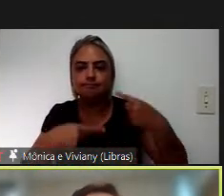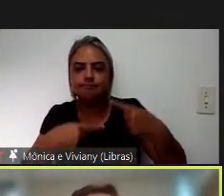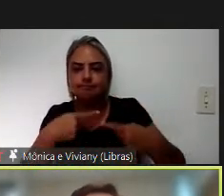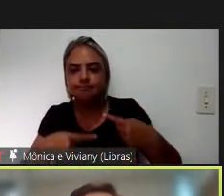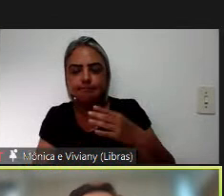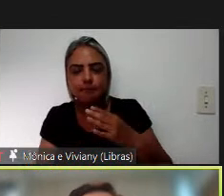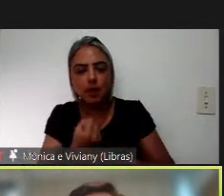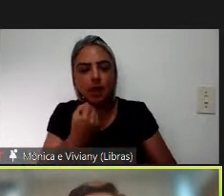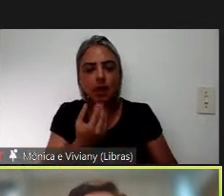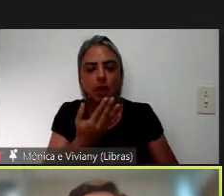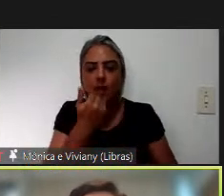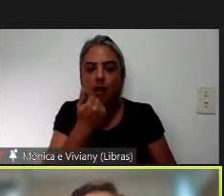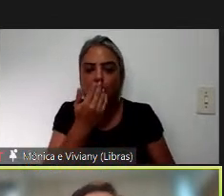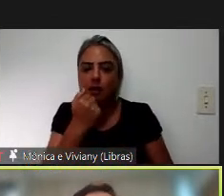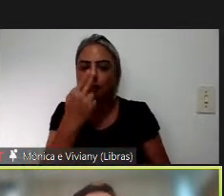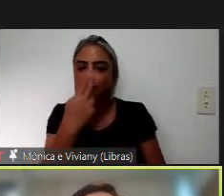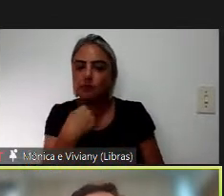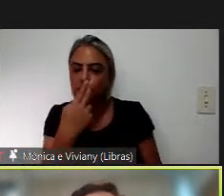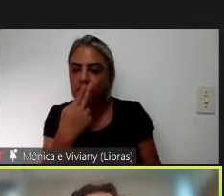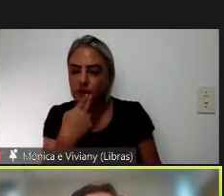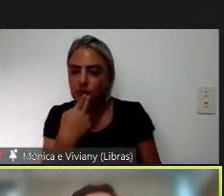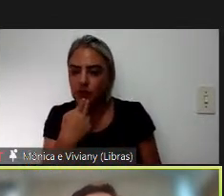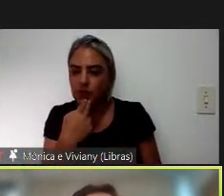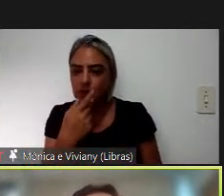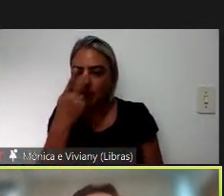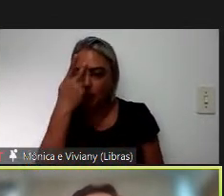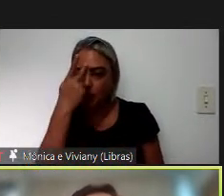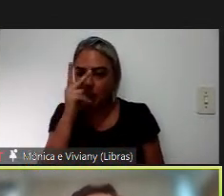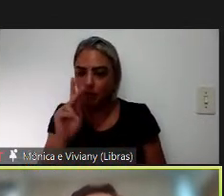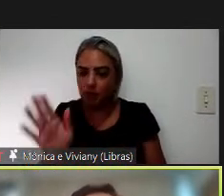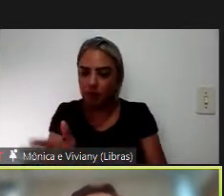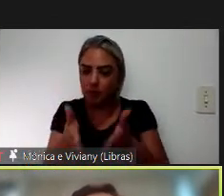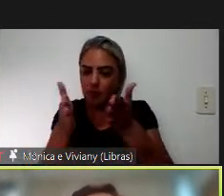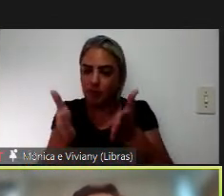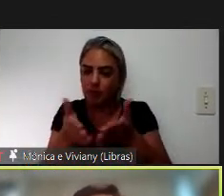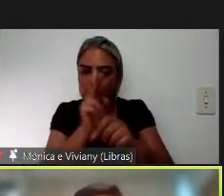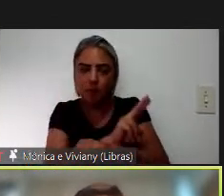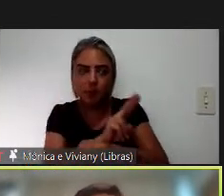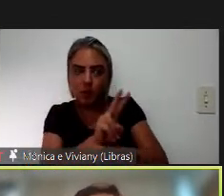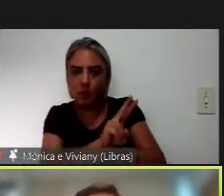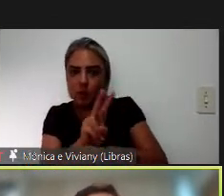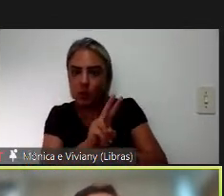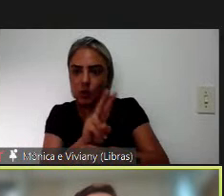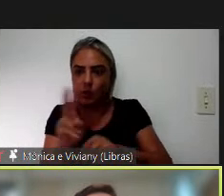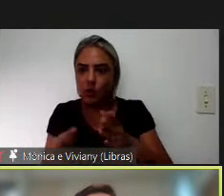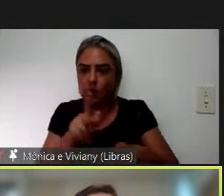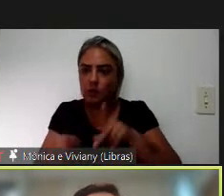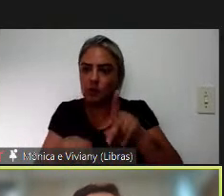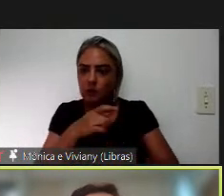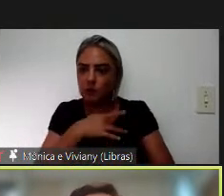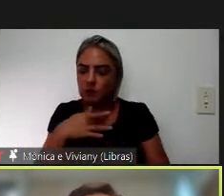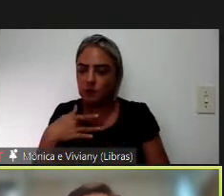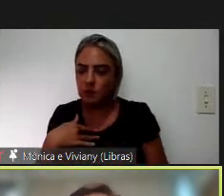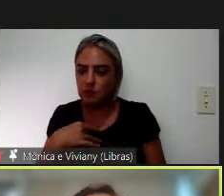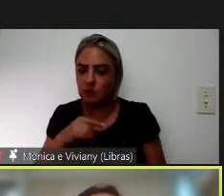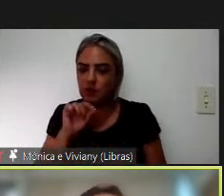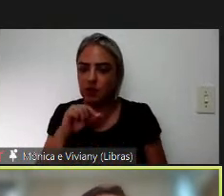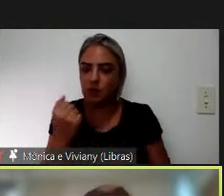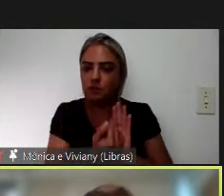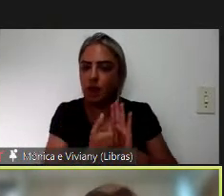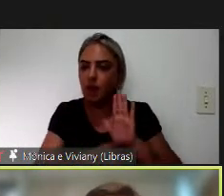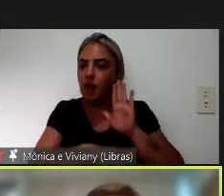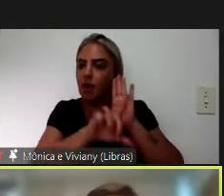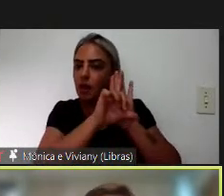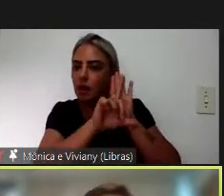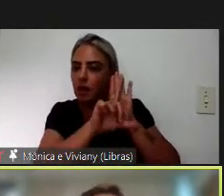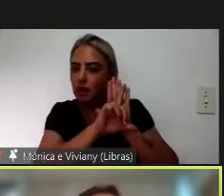and implement policies of nutrition and food to promote and protect the population's health. So